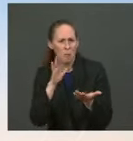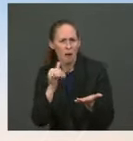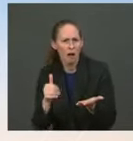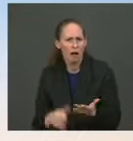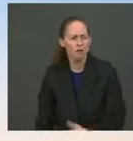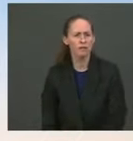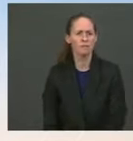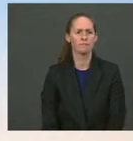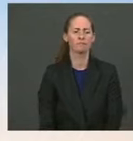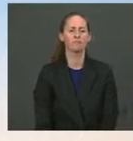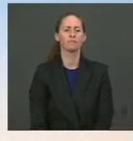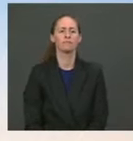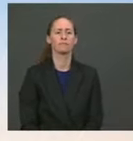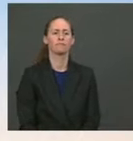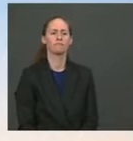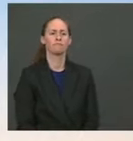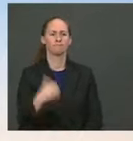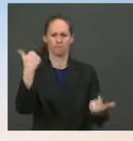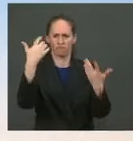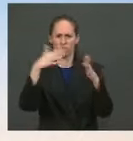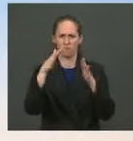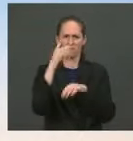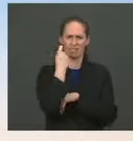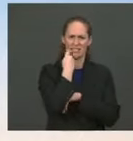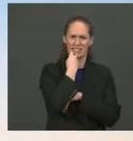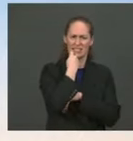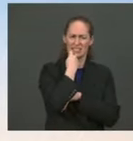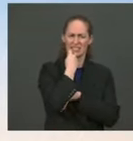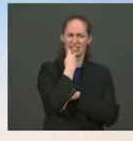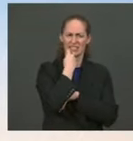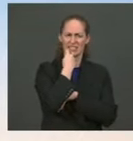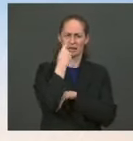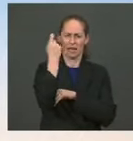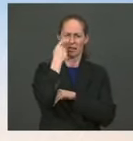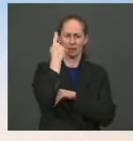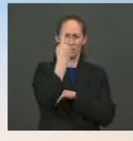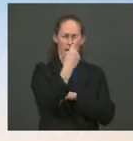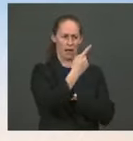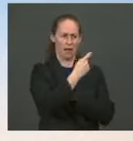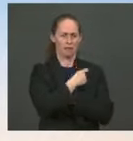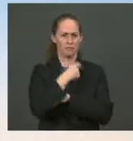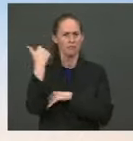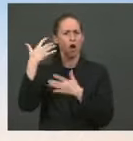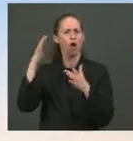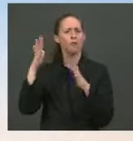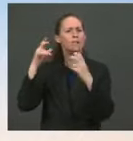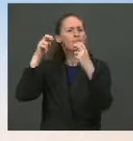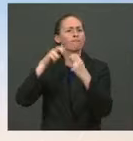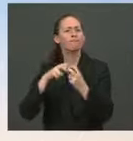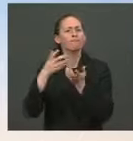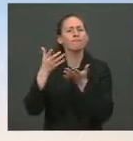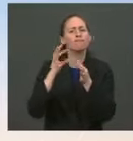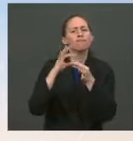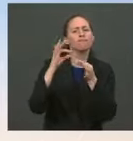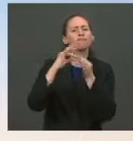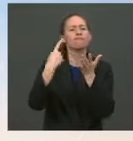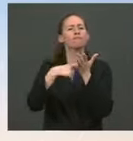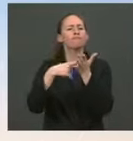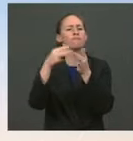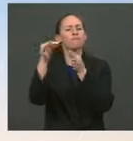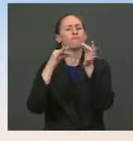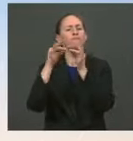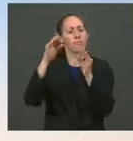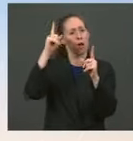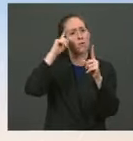media, as Alex was just asking me about Cincinnati, and that is a way that's really important to hear the president's voice,